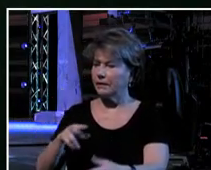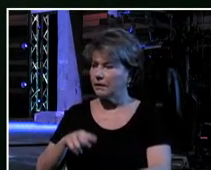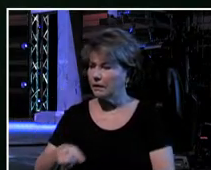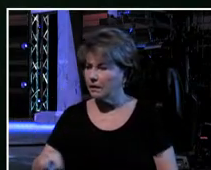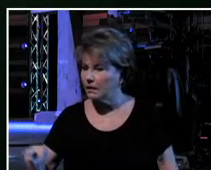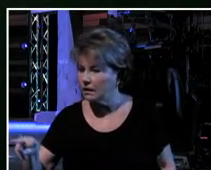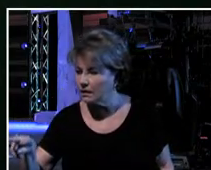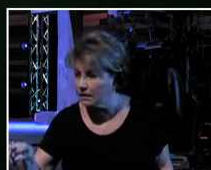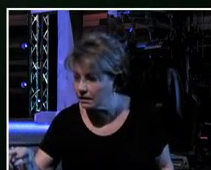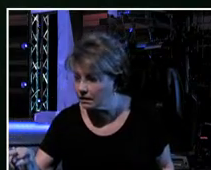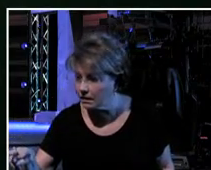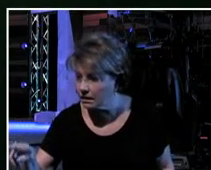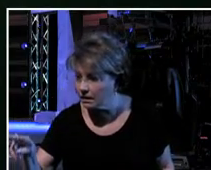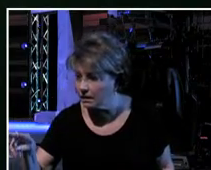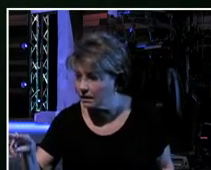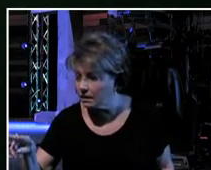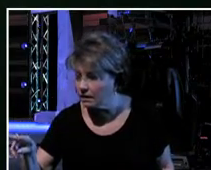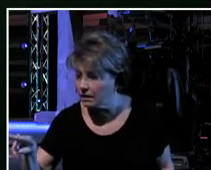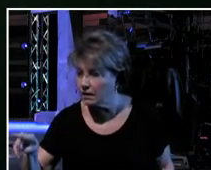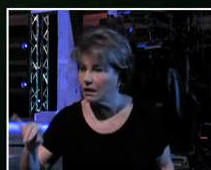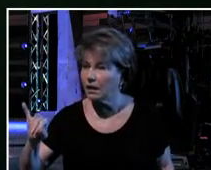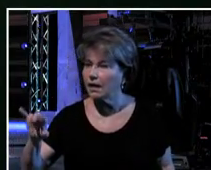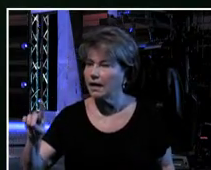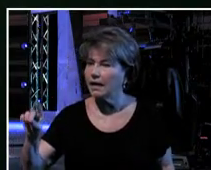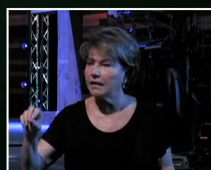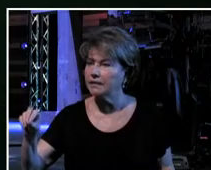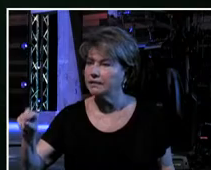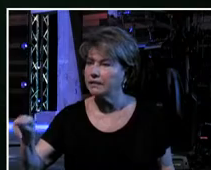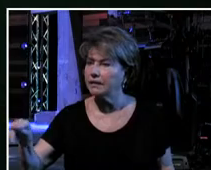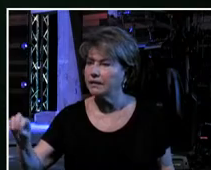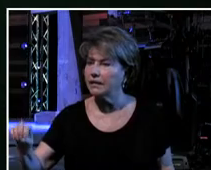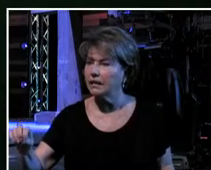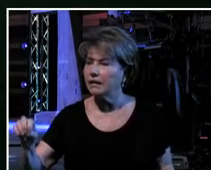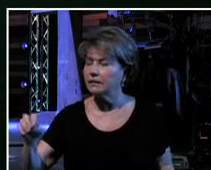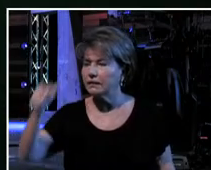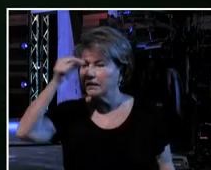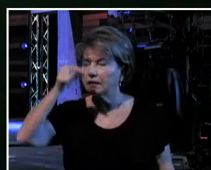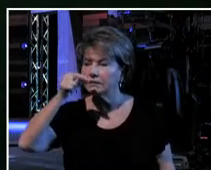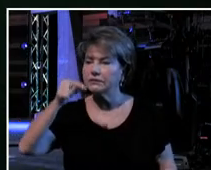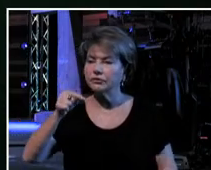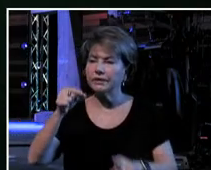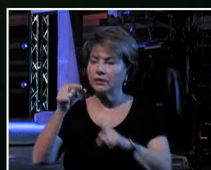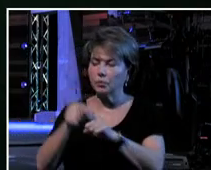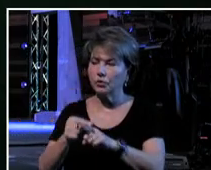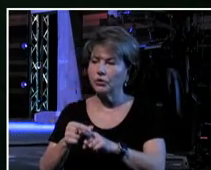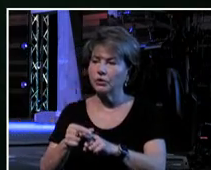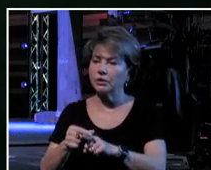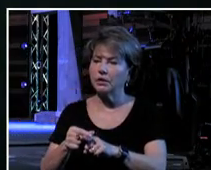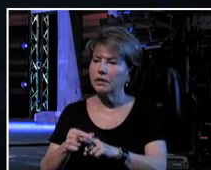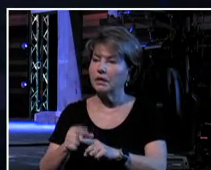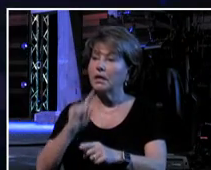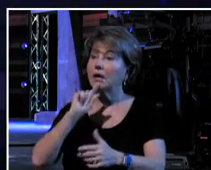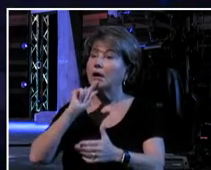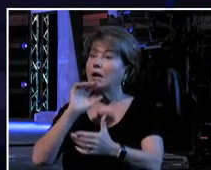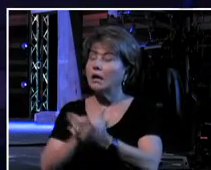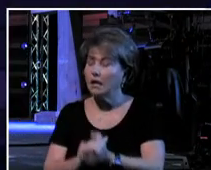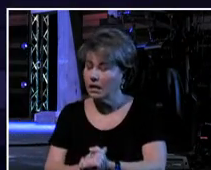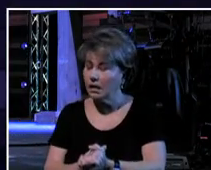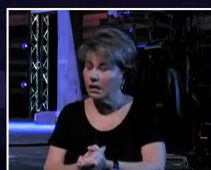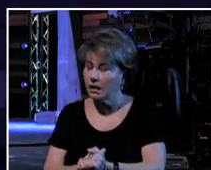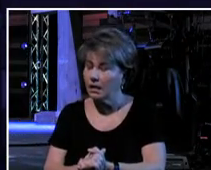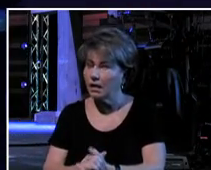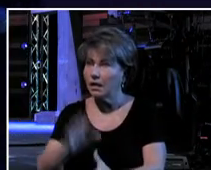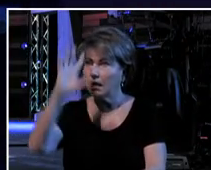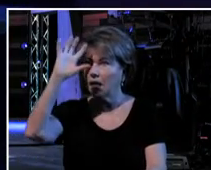saw, that Greek word is eidon, and believed. In other words, that word for seeing it was, I get